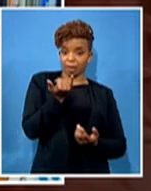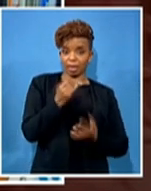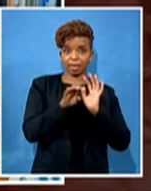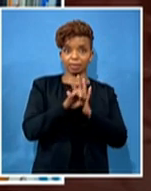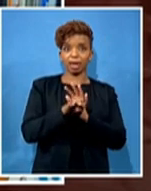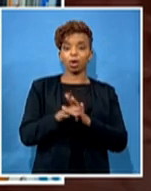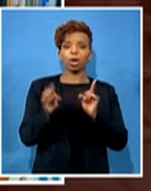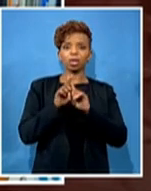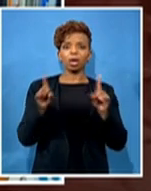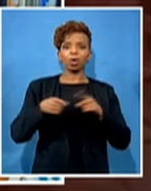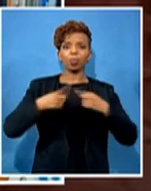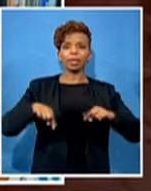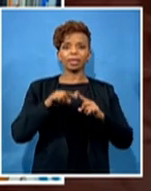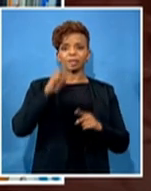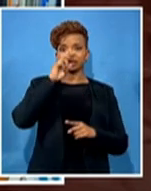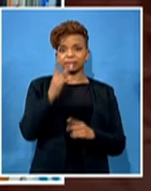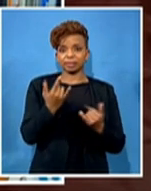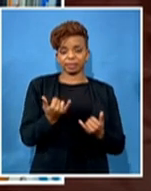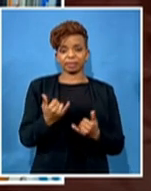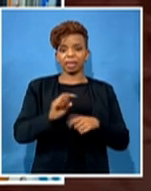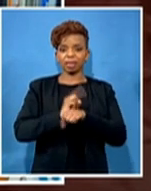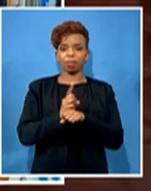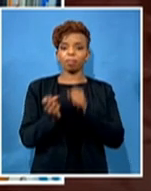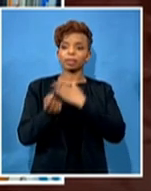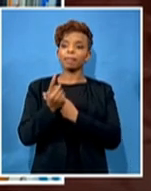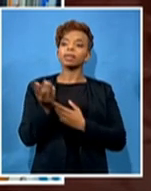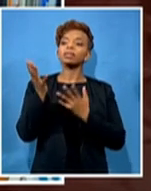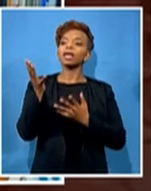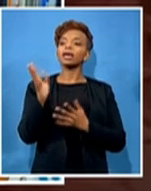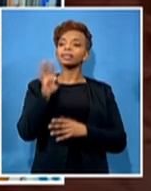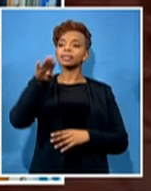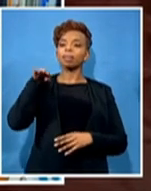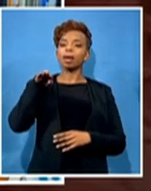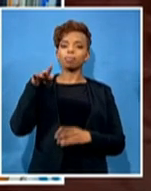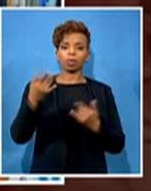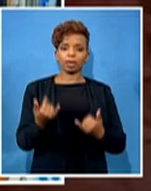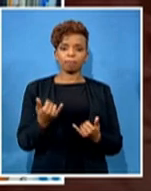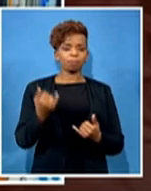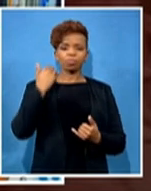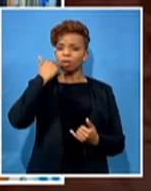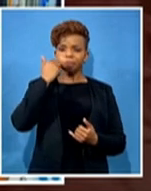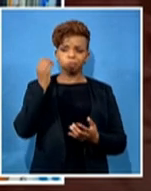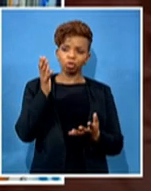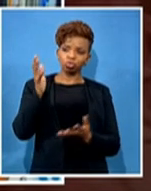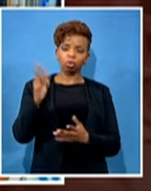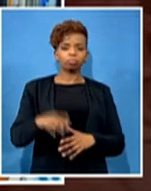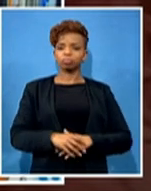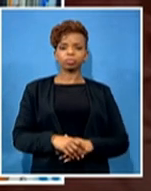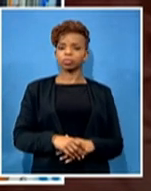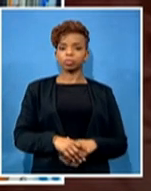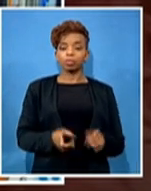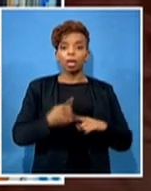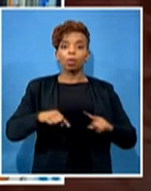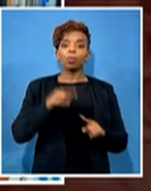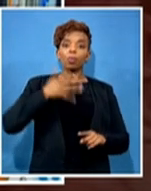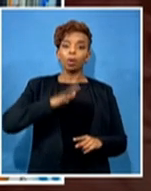Zimbabwe, for example. Yeah. So we don't want to do that. We want to see if we can get something that is not going to cost us